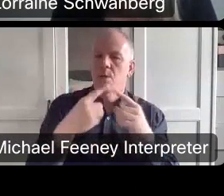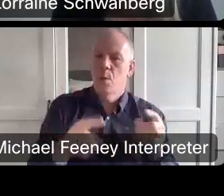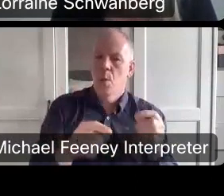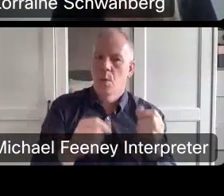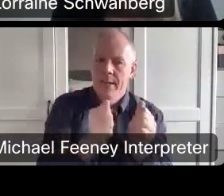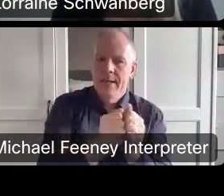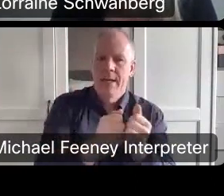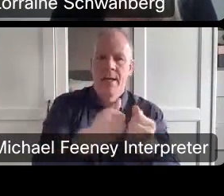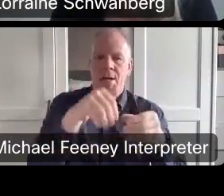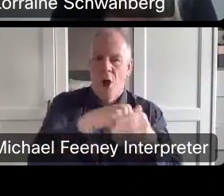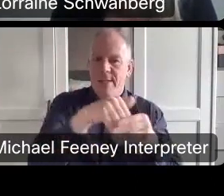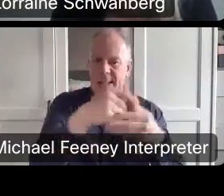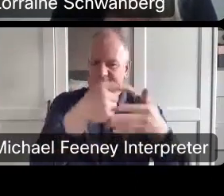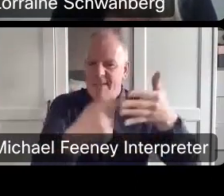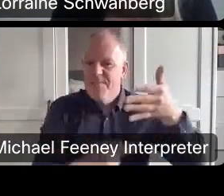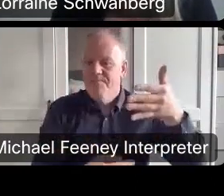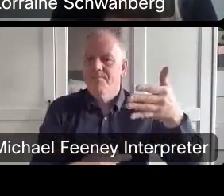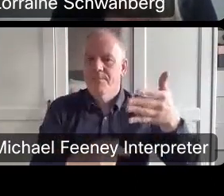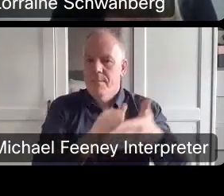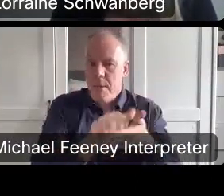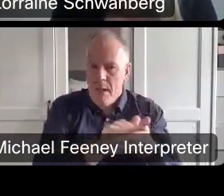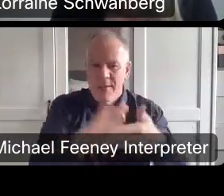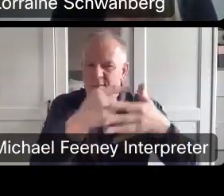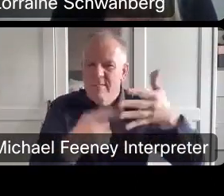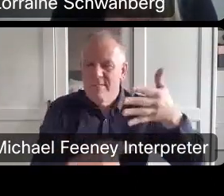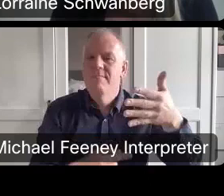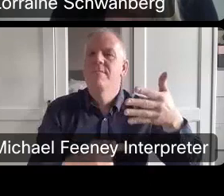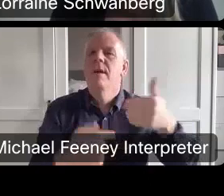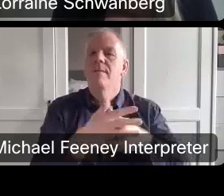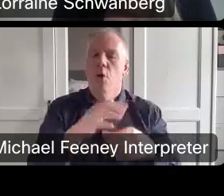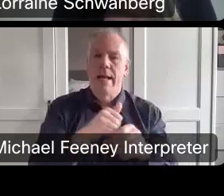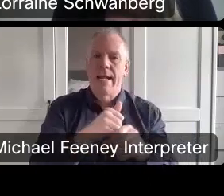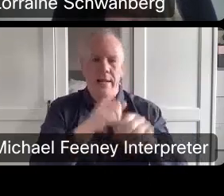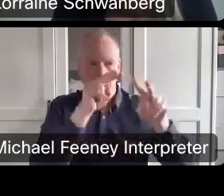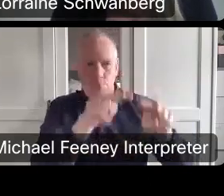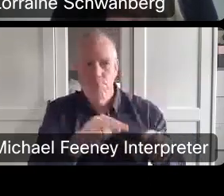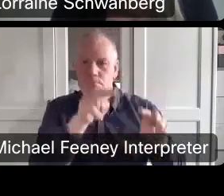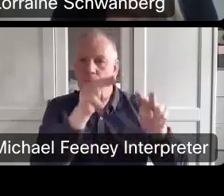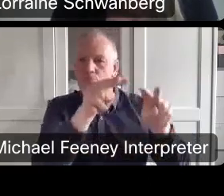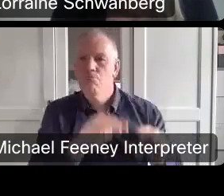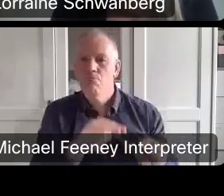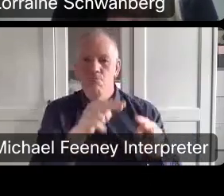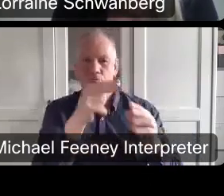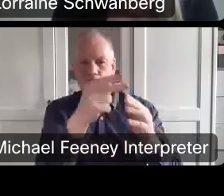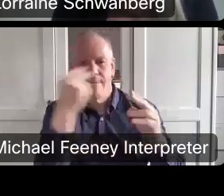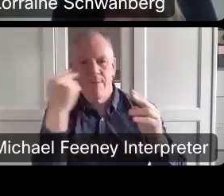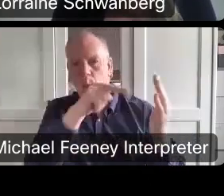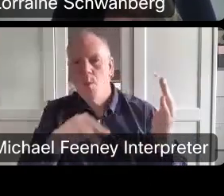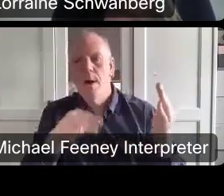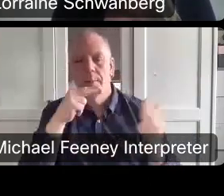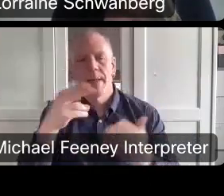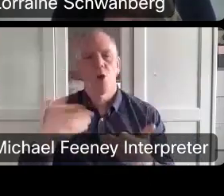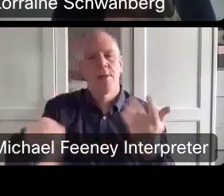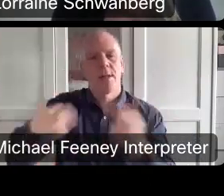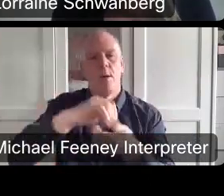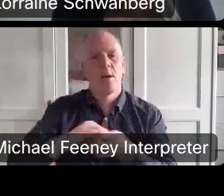contents, apology, and that, and around clinical audit. So again, that's meant to encourage our colleagues to